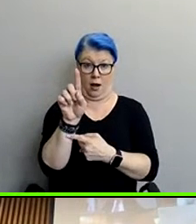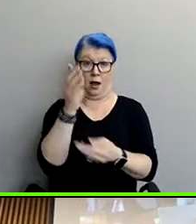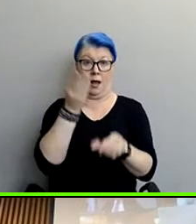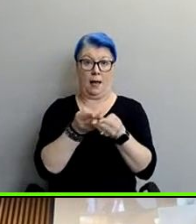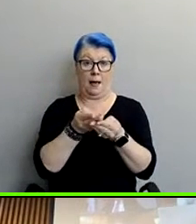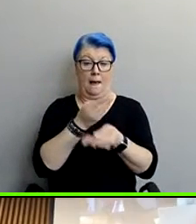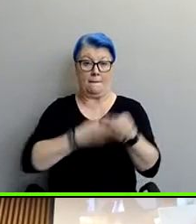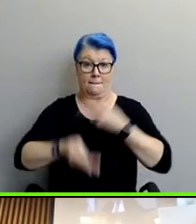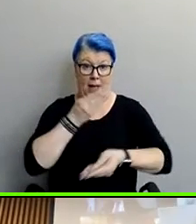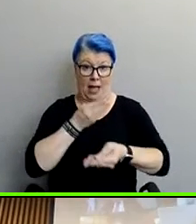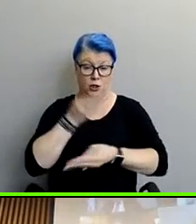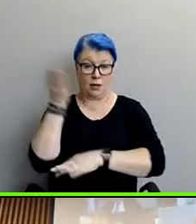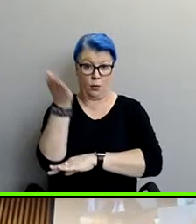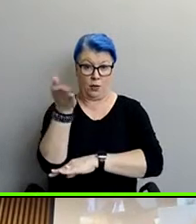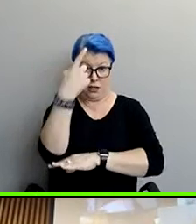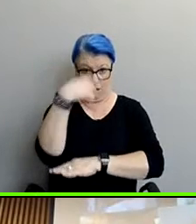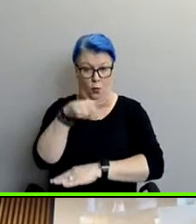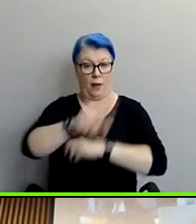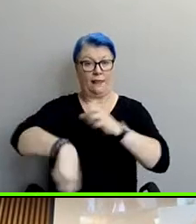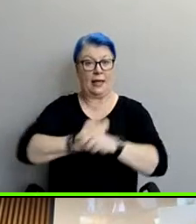for 2024.